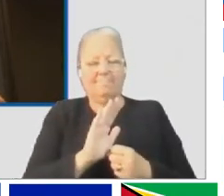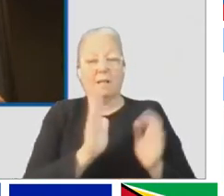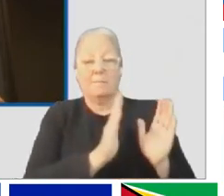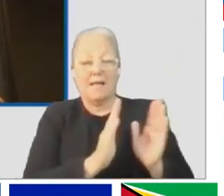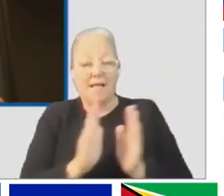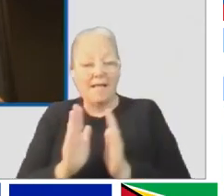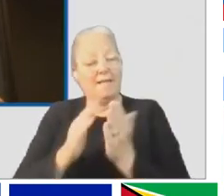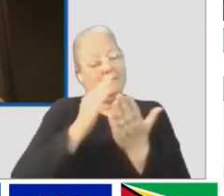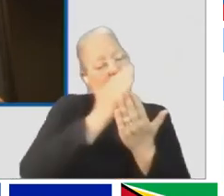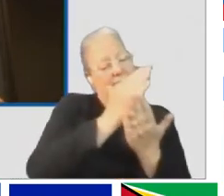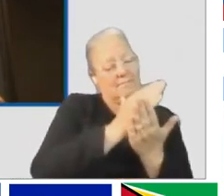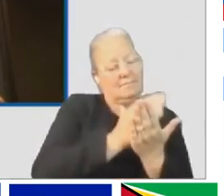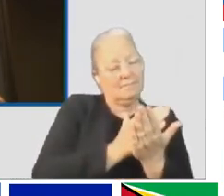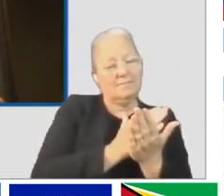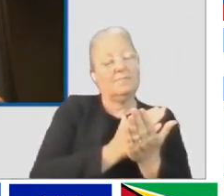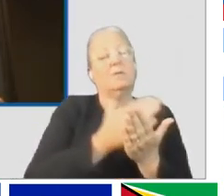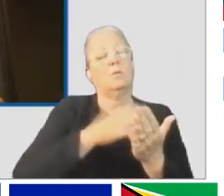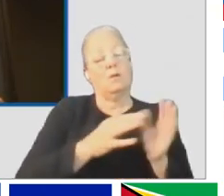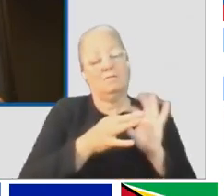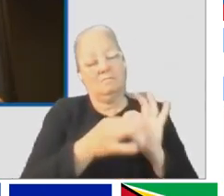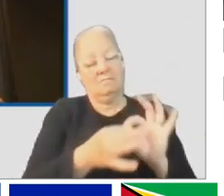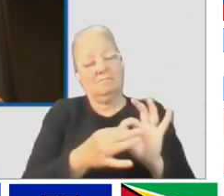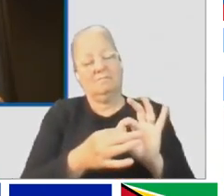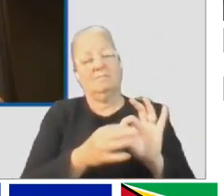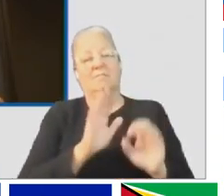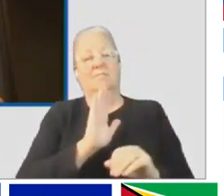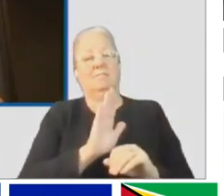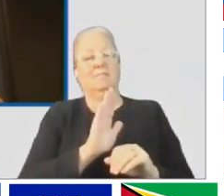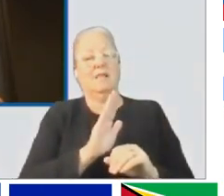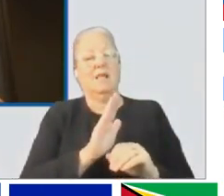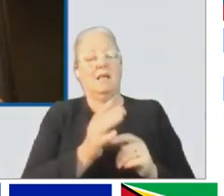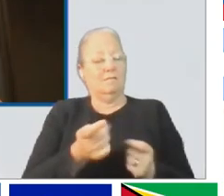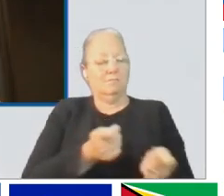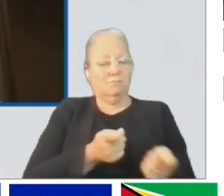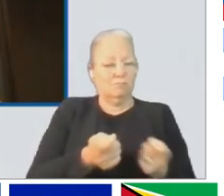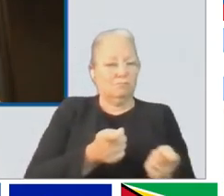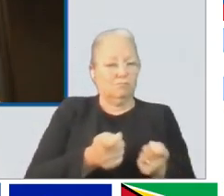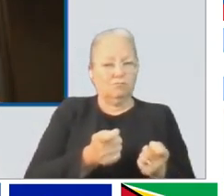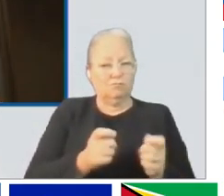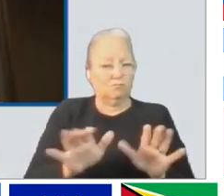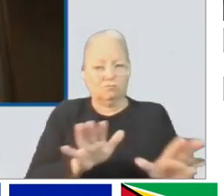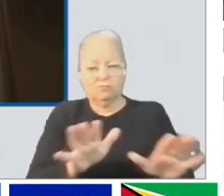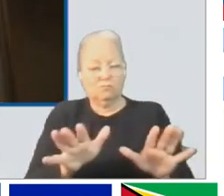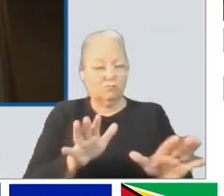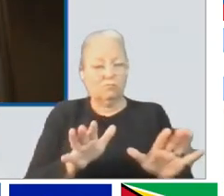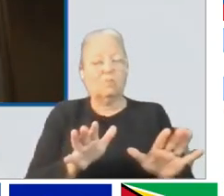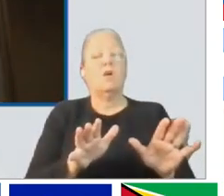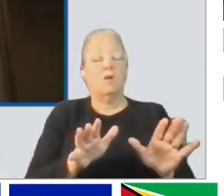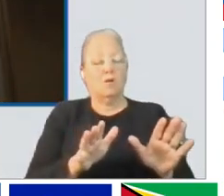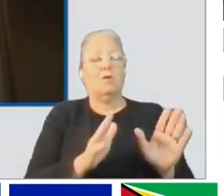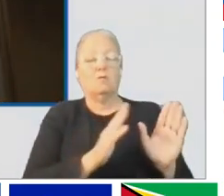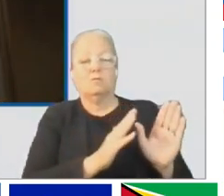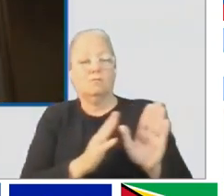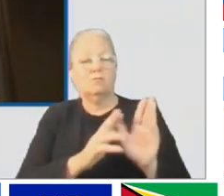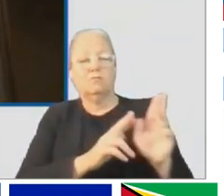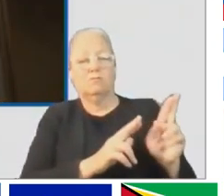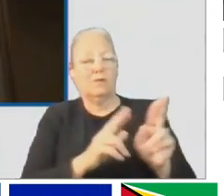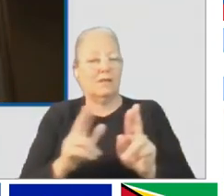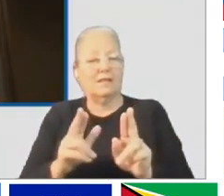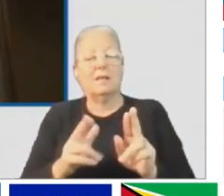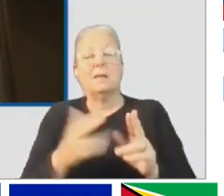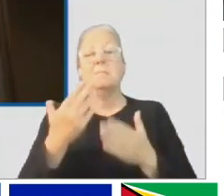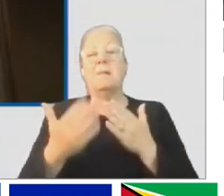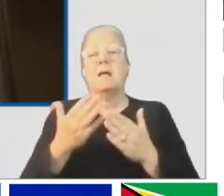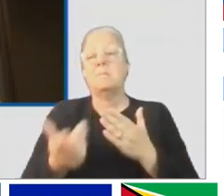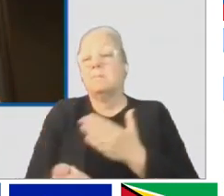continue to meet existing command control responsibilities while also being prepared for any future requirements brought on by evolving and emergent